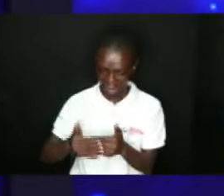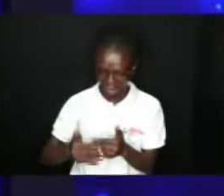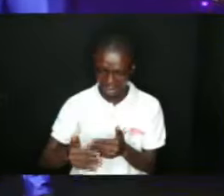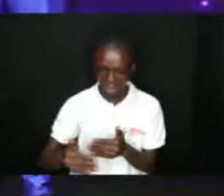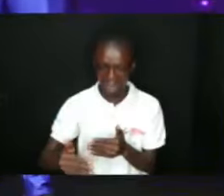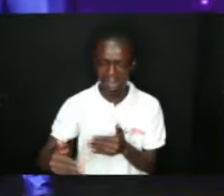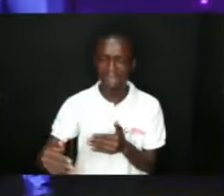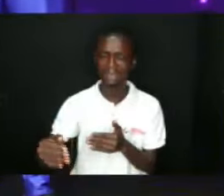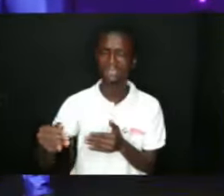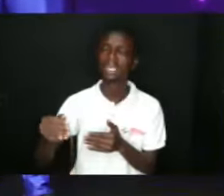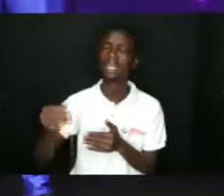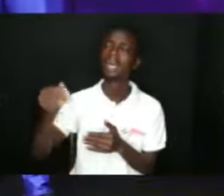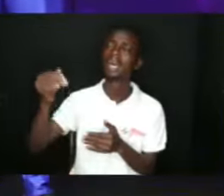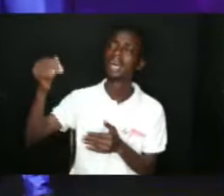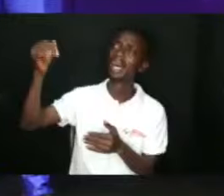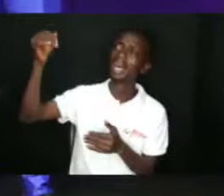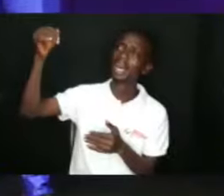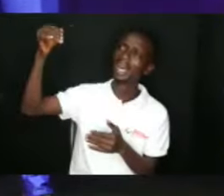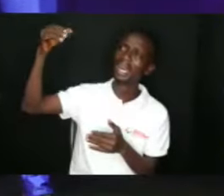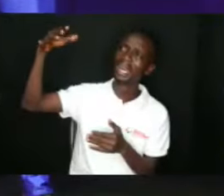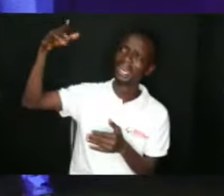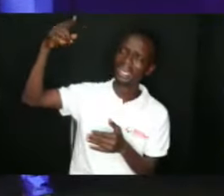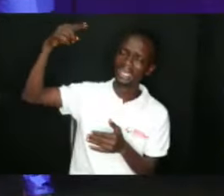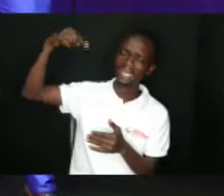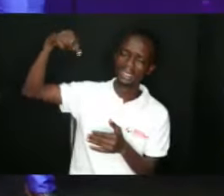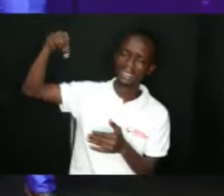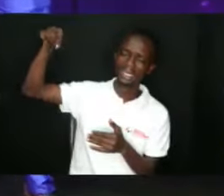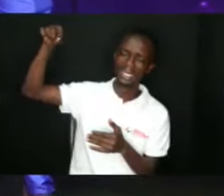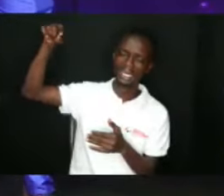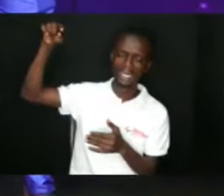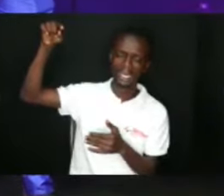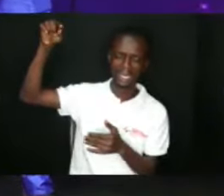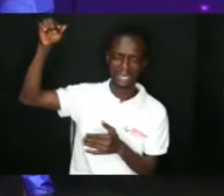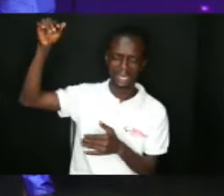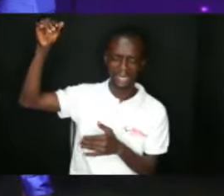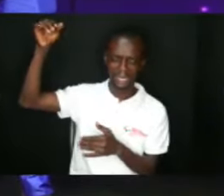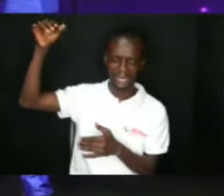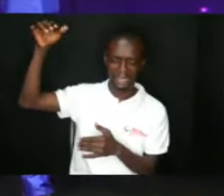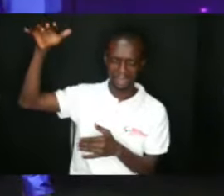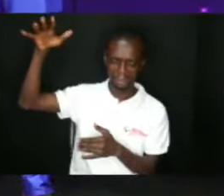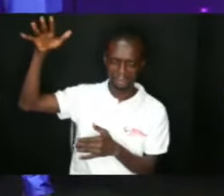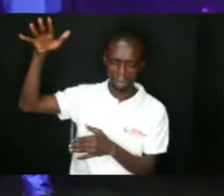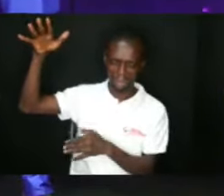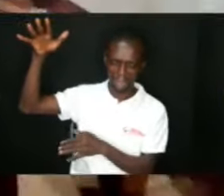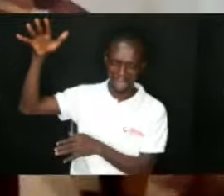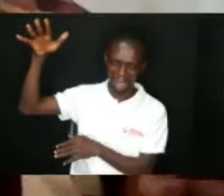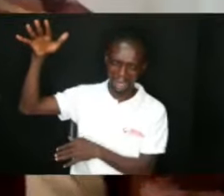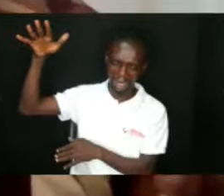till sun shall.